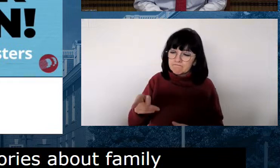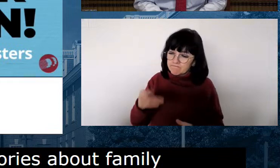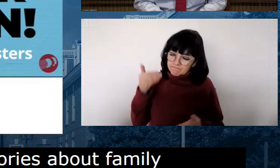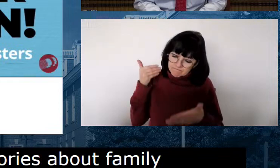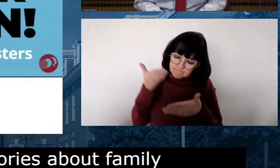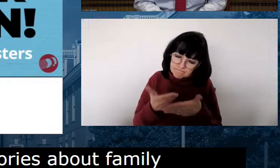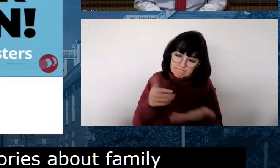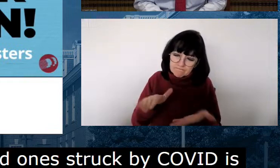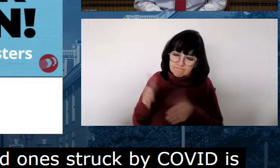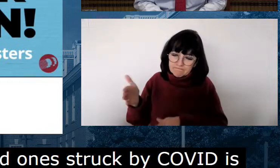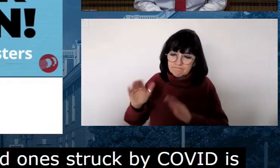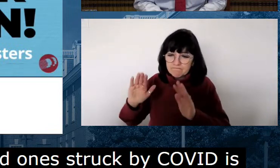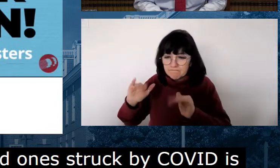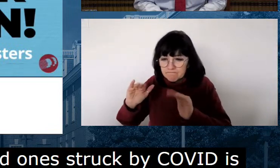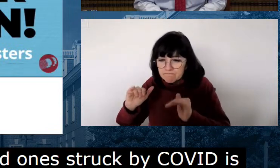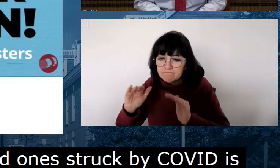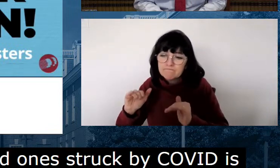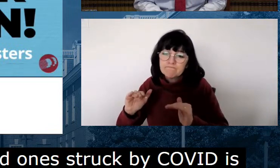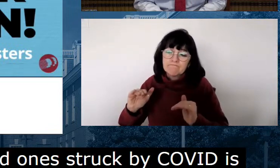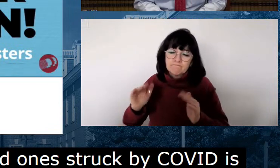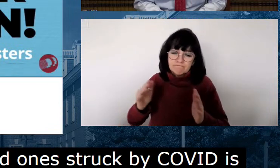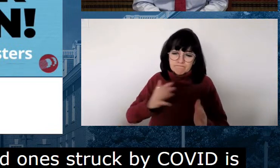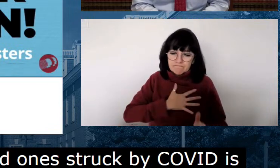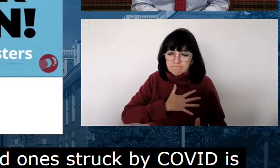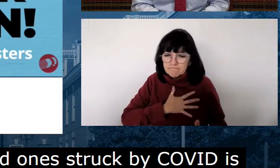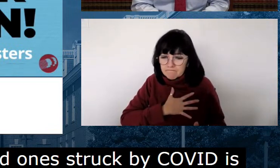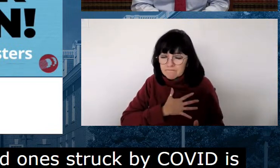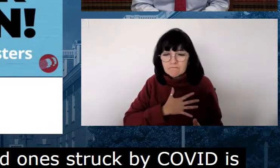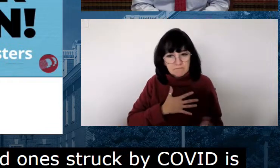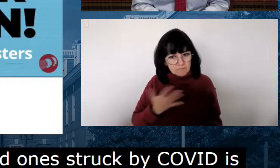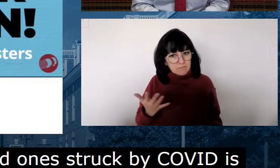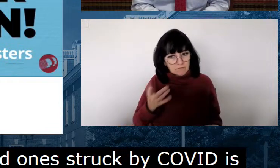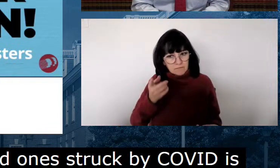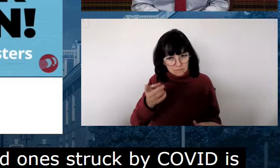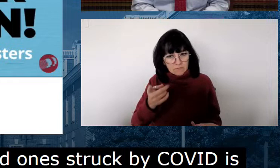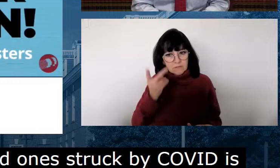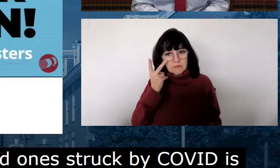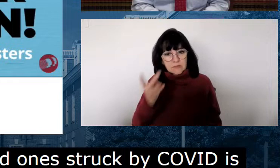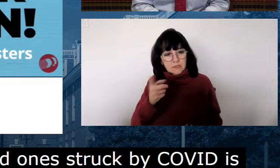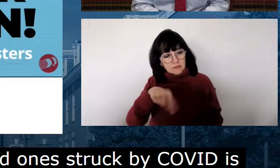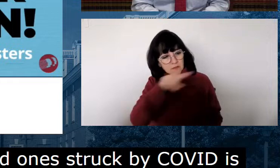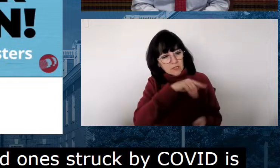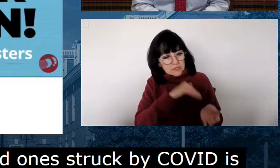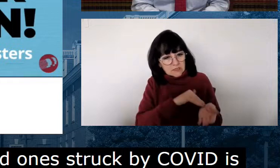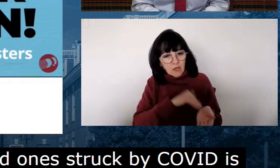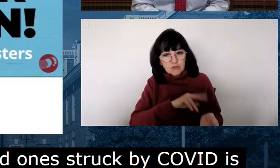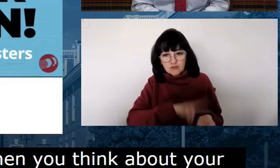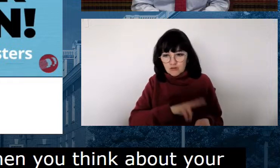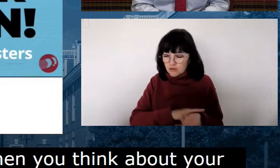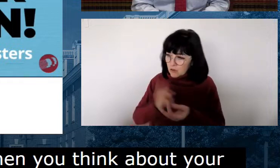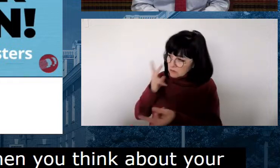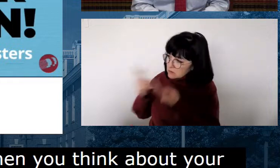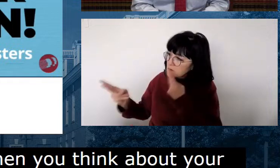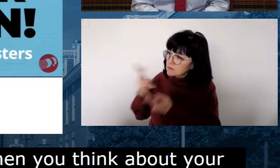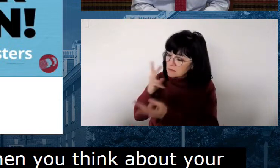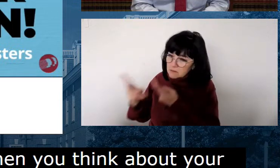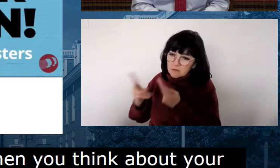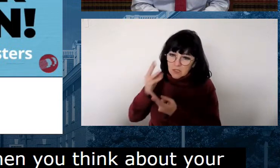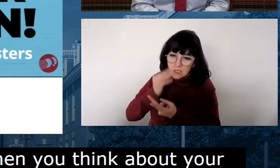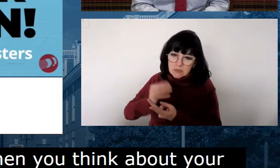And certainly when you think about your nurses and other frontline healthcare workers who have to see that and experiencing